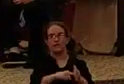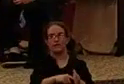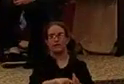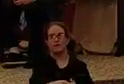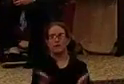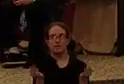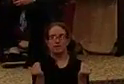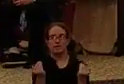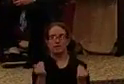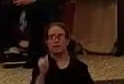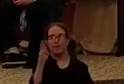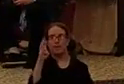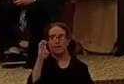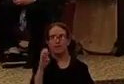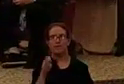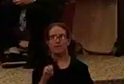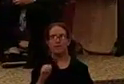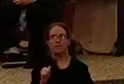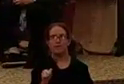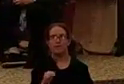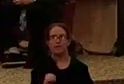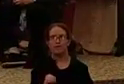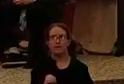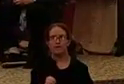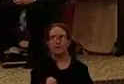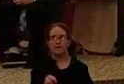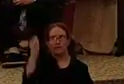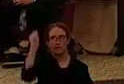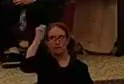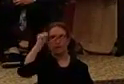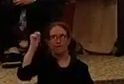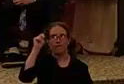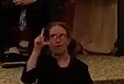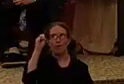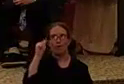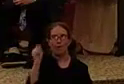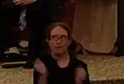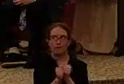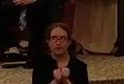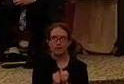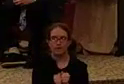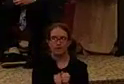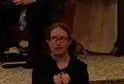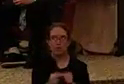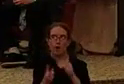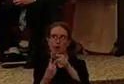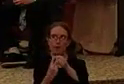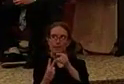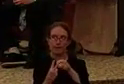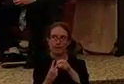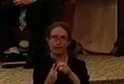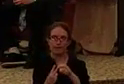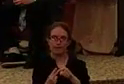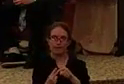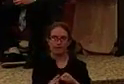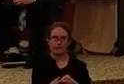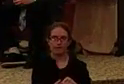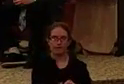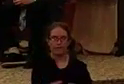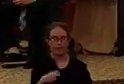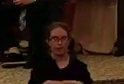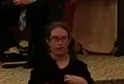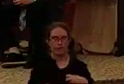he said, come here, Abram. And Abram had his nephew Lot with him. And he said, let's, y'all pick. Because there was a quarrel